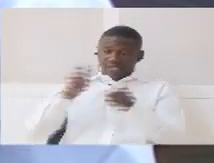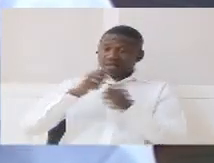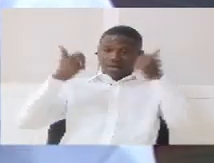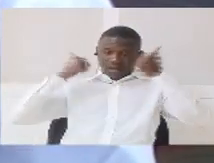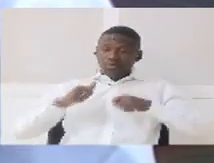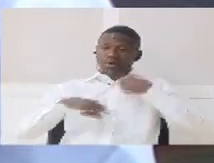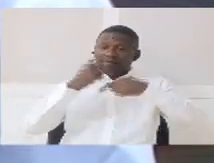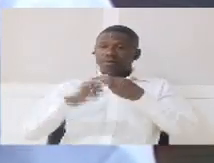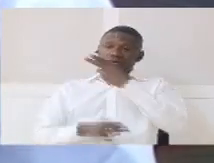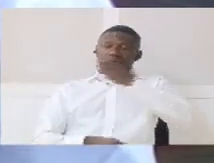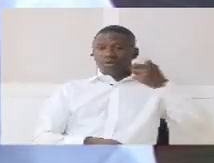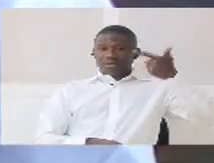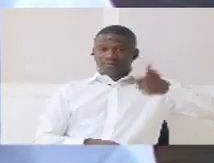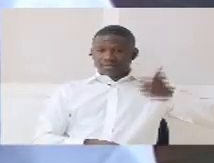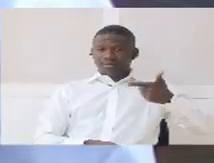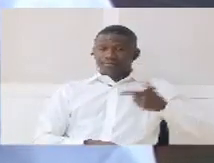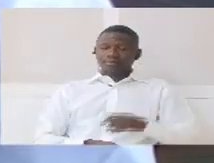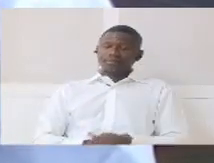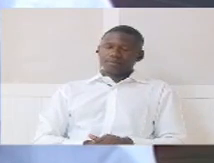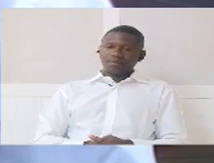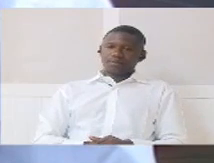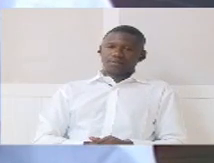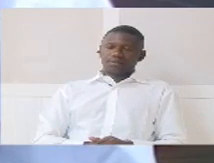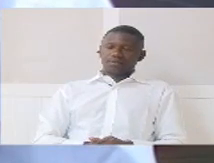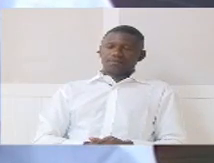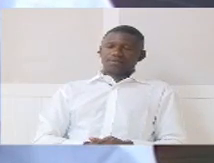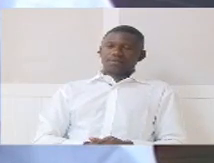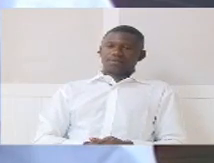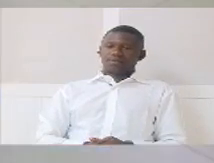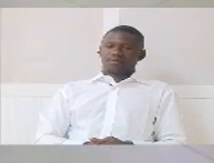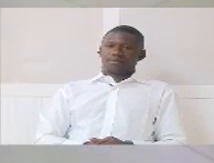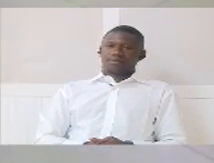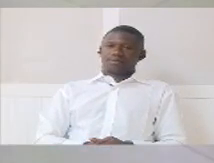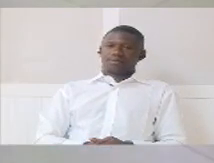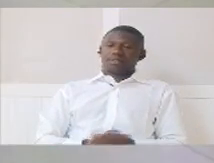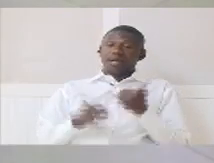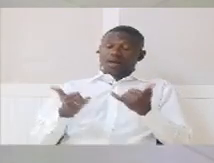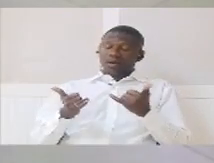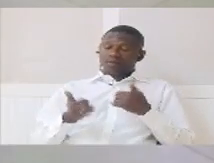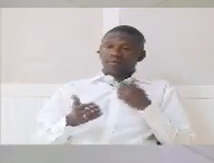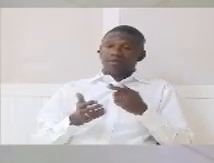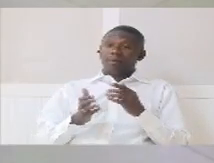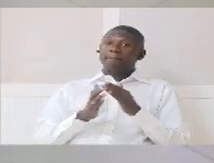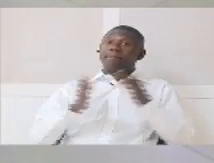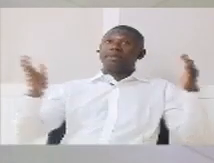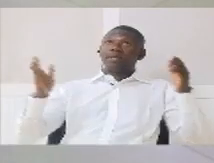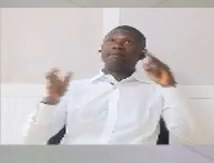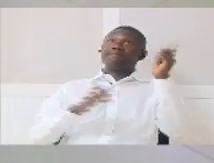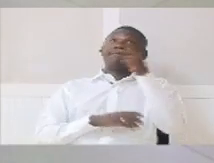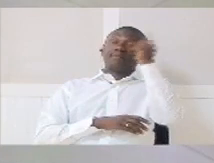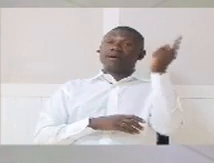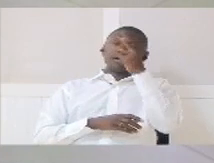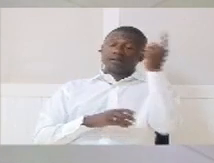2017? Yes. Okay. Even this fans. Yes. You signing, remind me. The giant fan will be signing. Mm-hmm. We have very big giant fans there